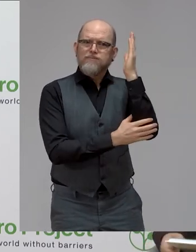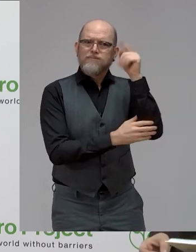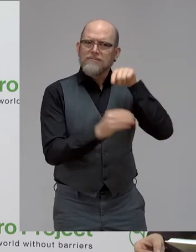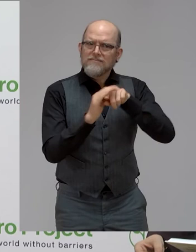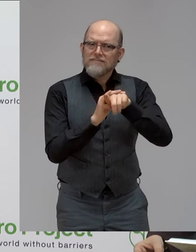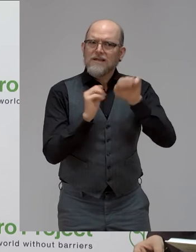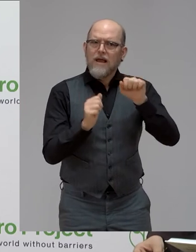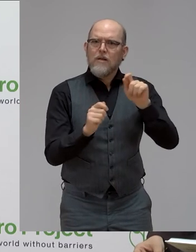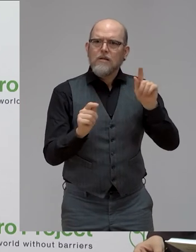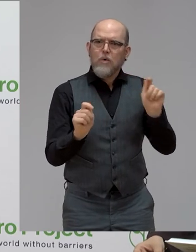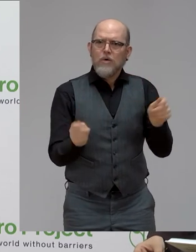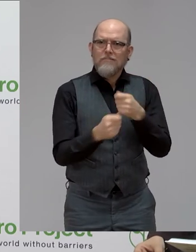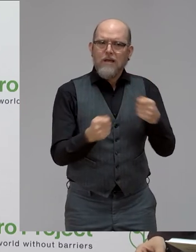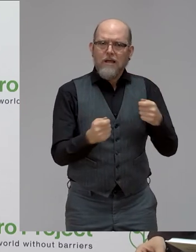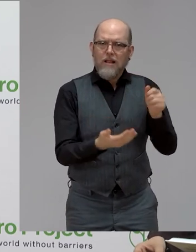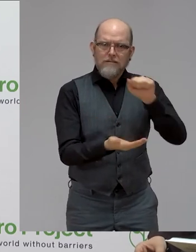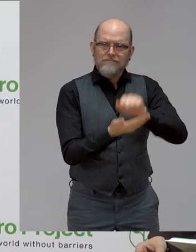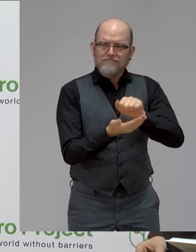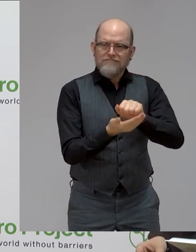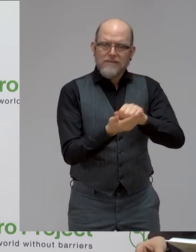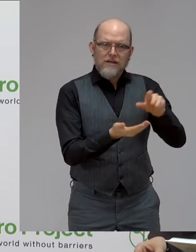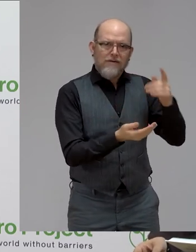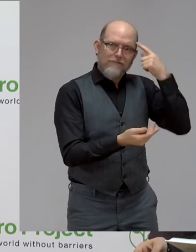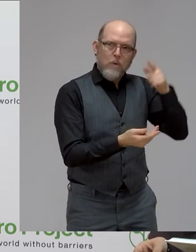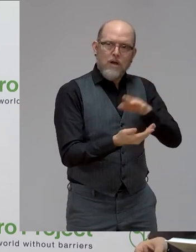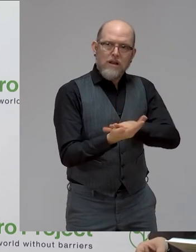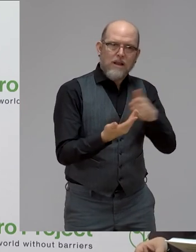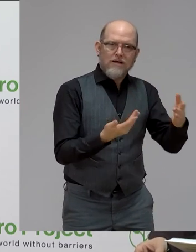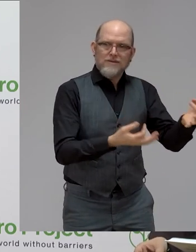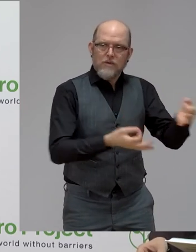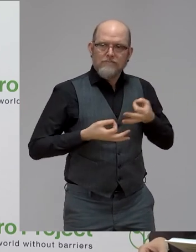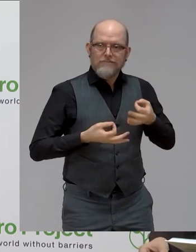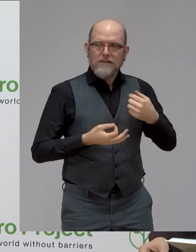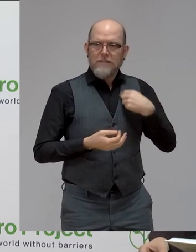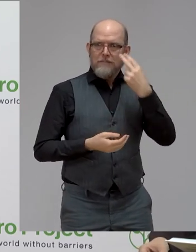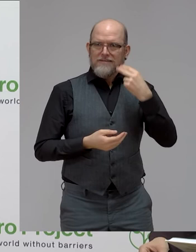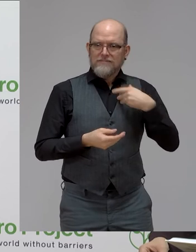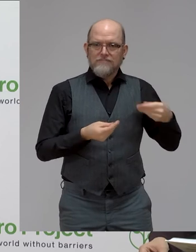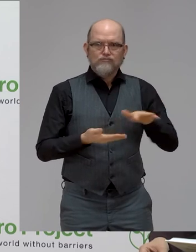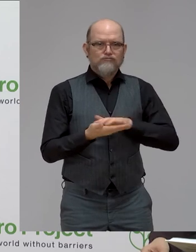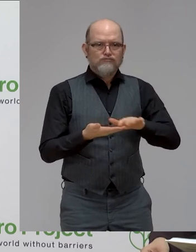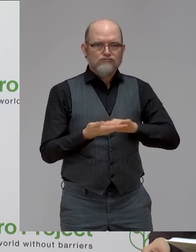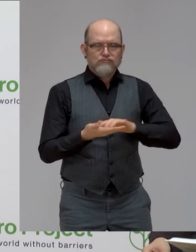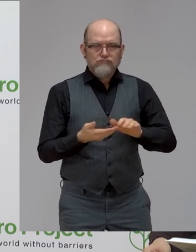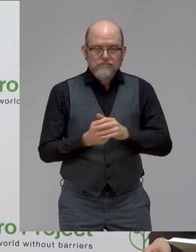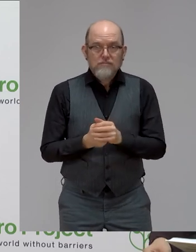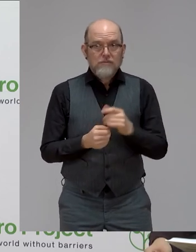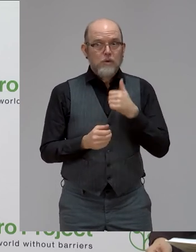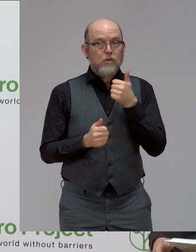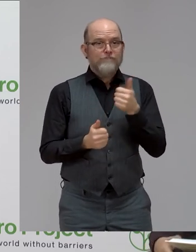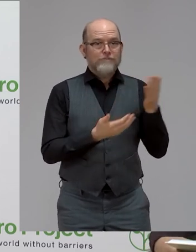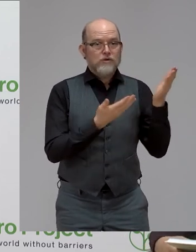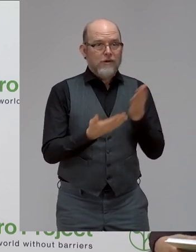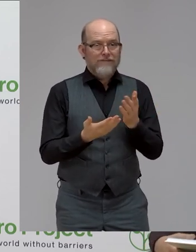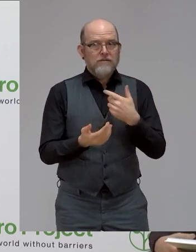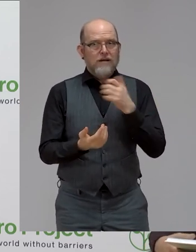Word translated from the Literaturservice. They also change the text that it is